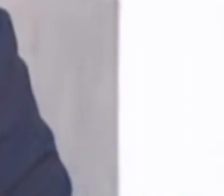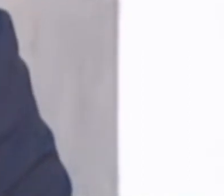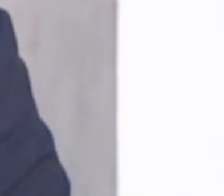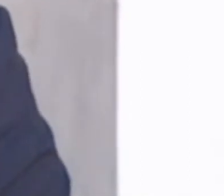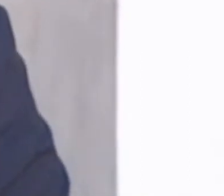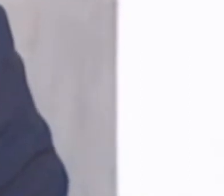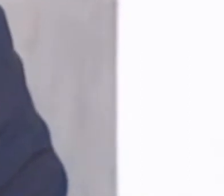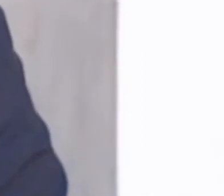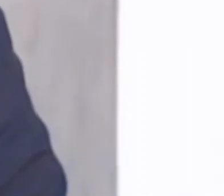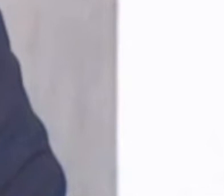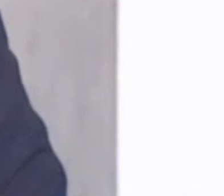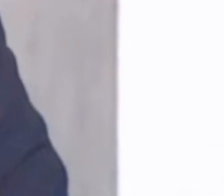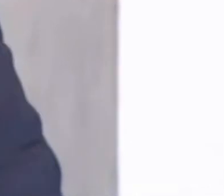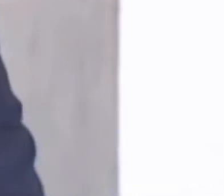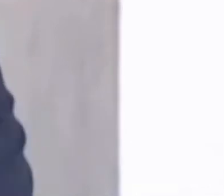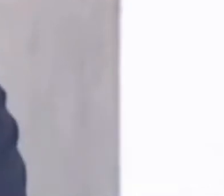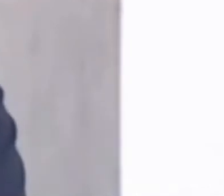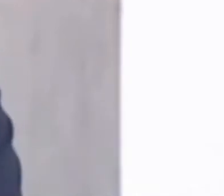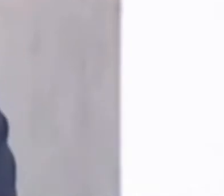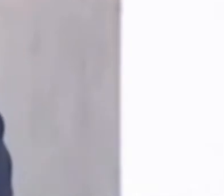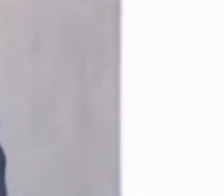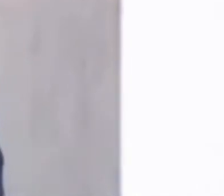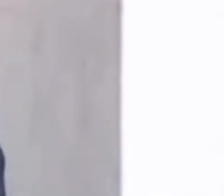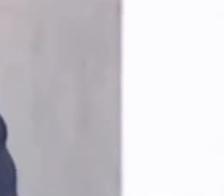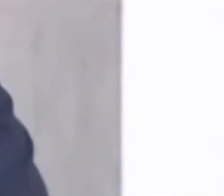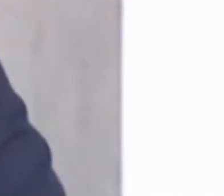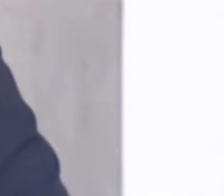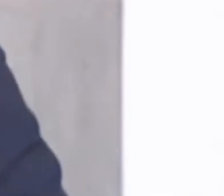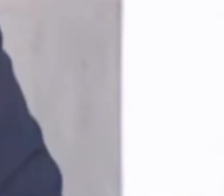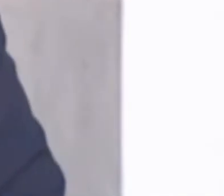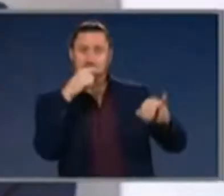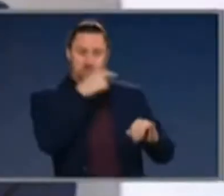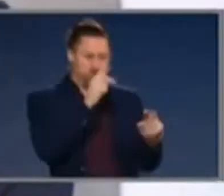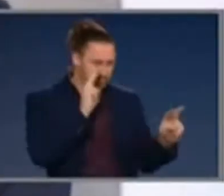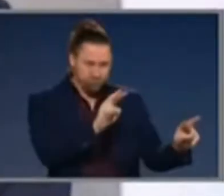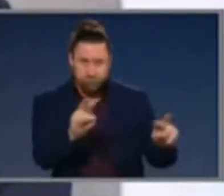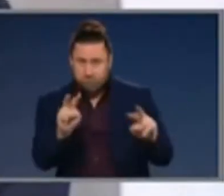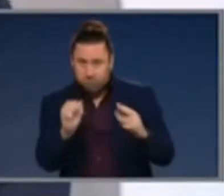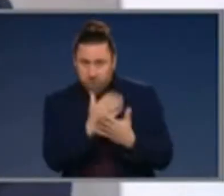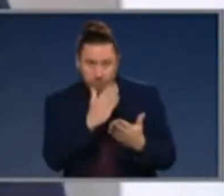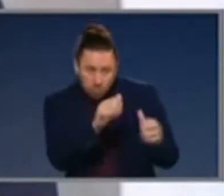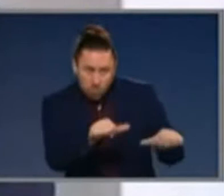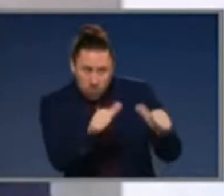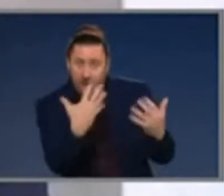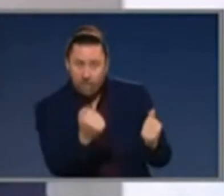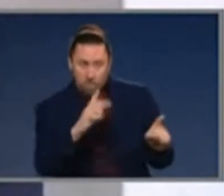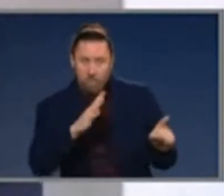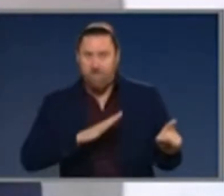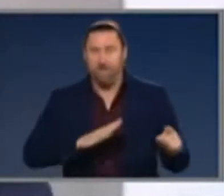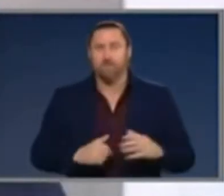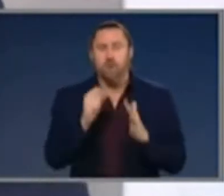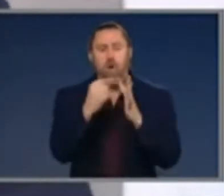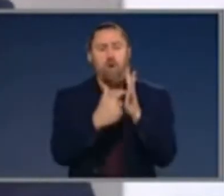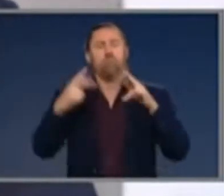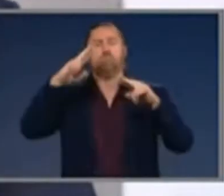care issues currently that we're addressing in Victoria. Of course, Professor